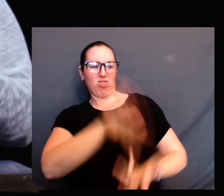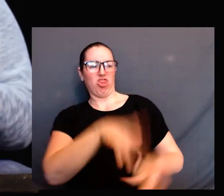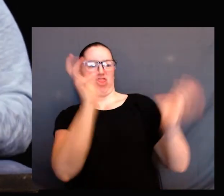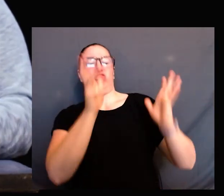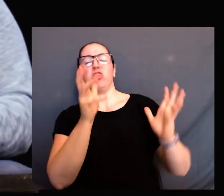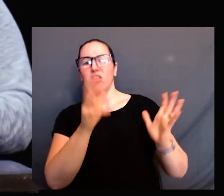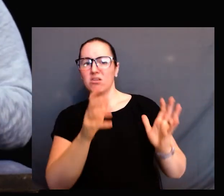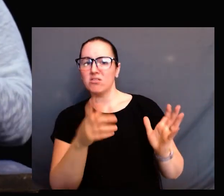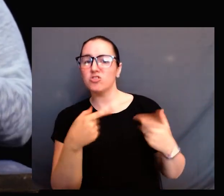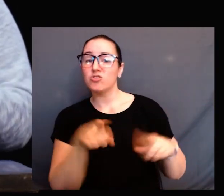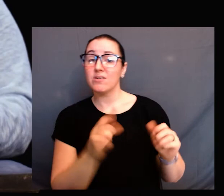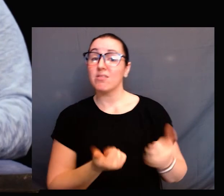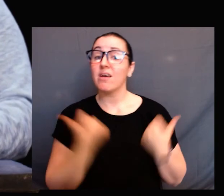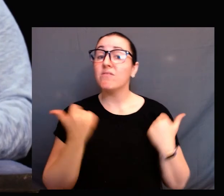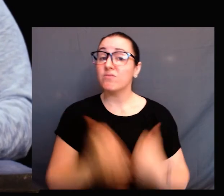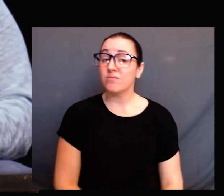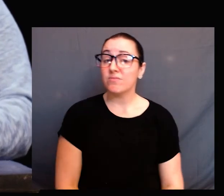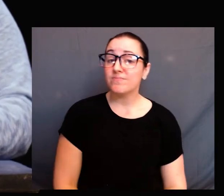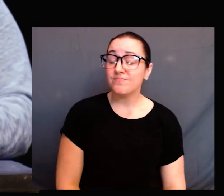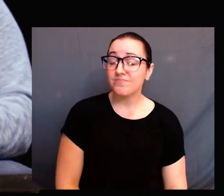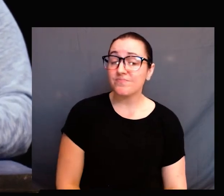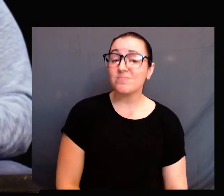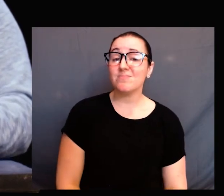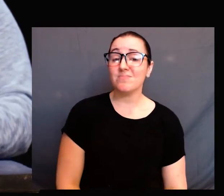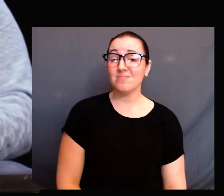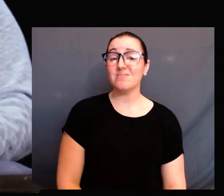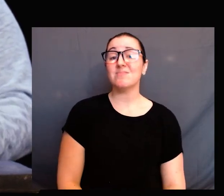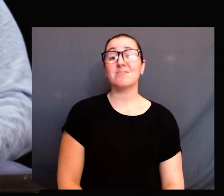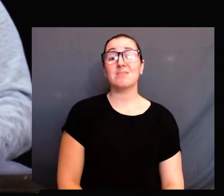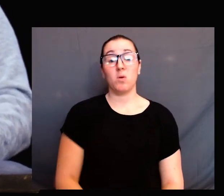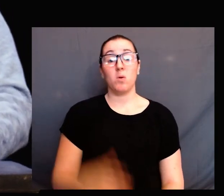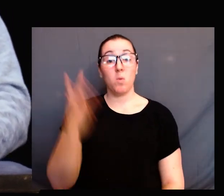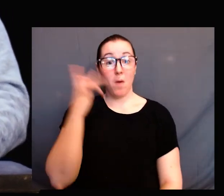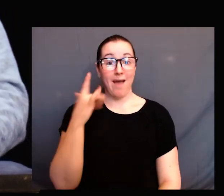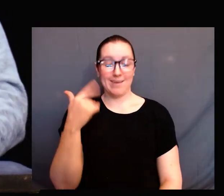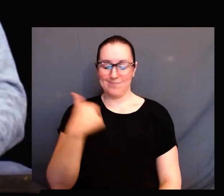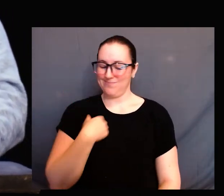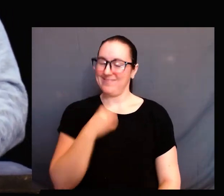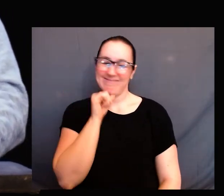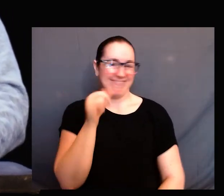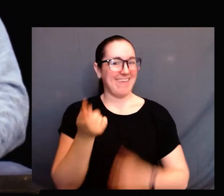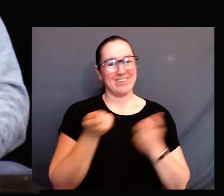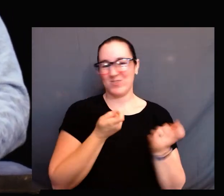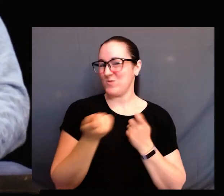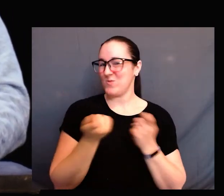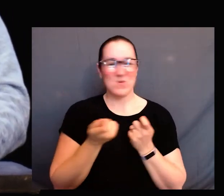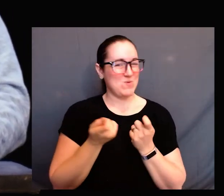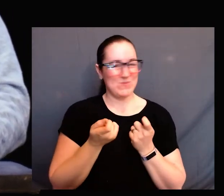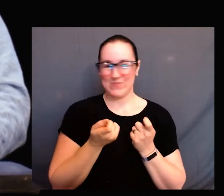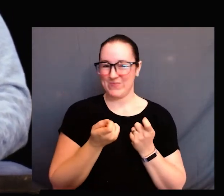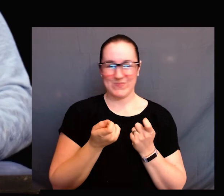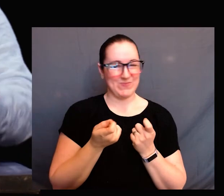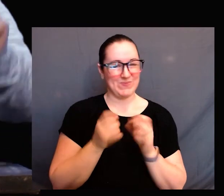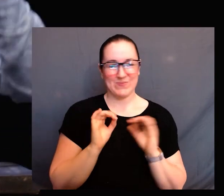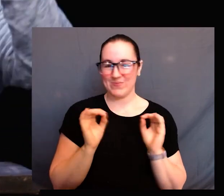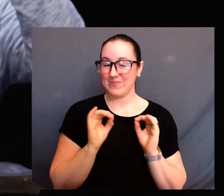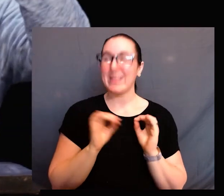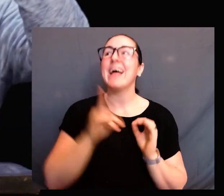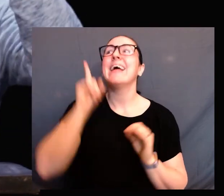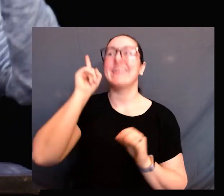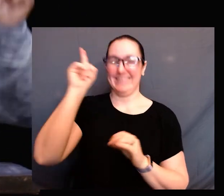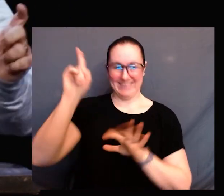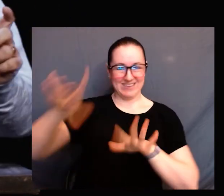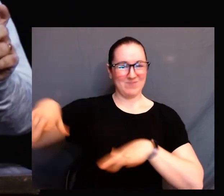great crashes of life. Because I am out of control, and he